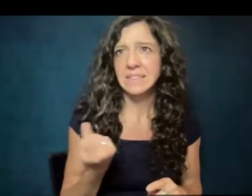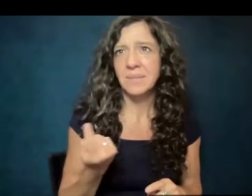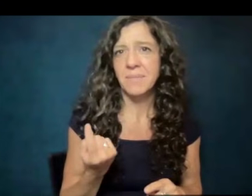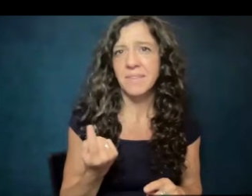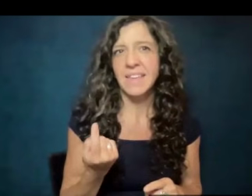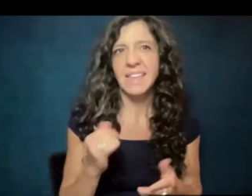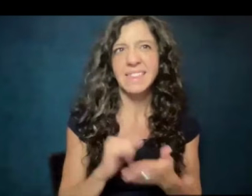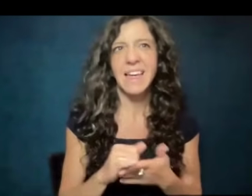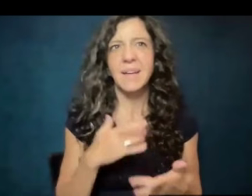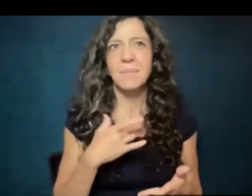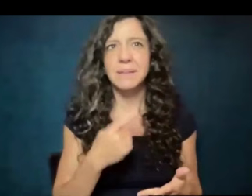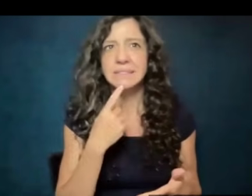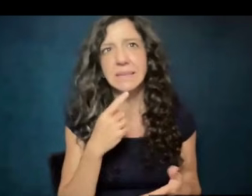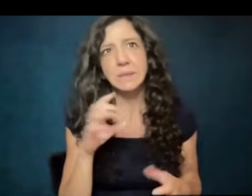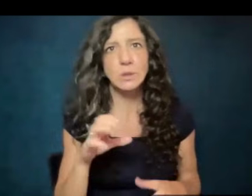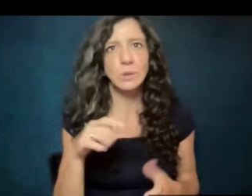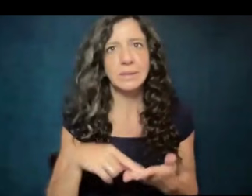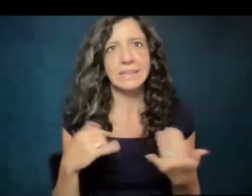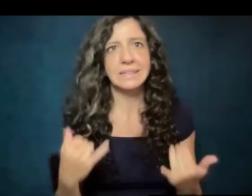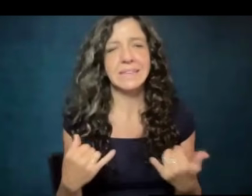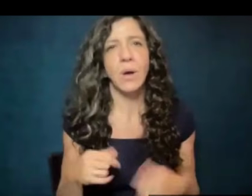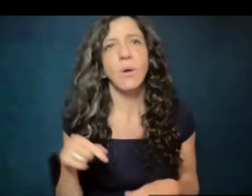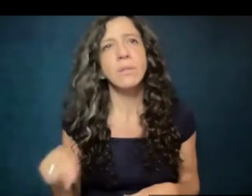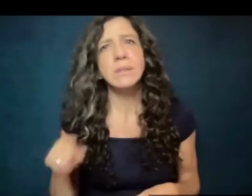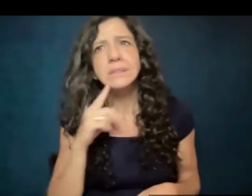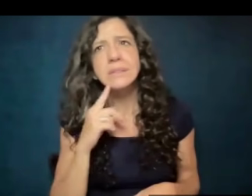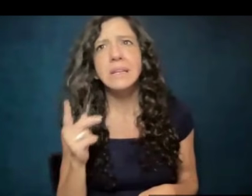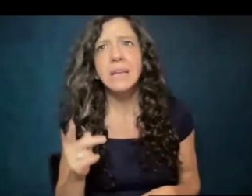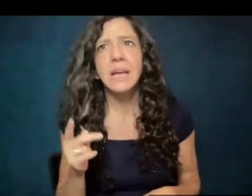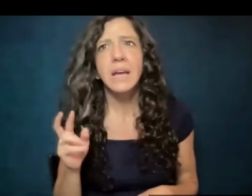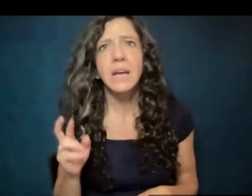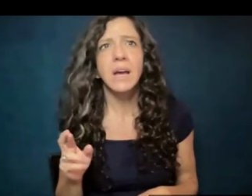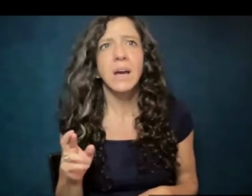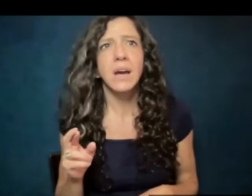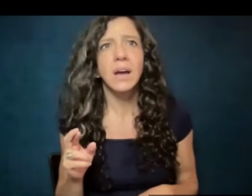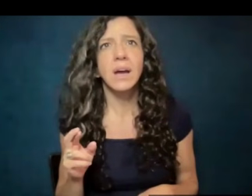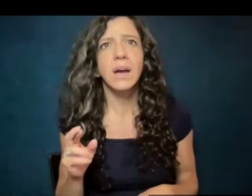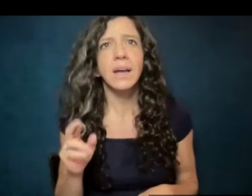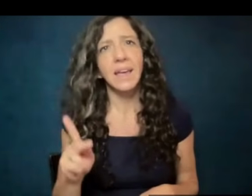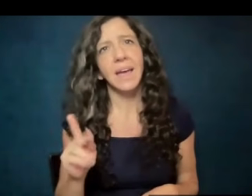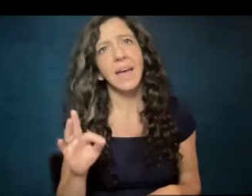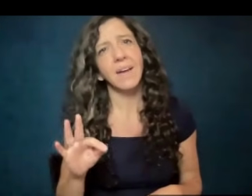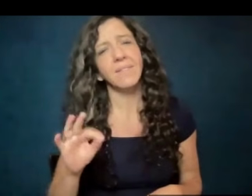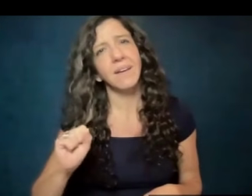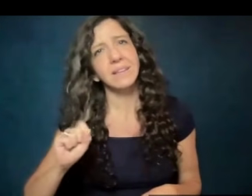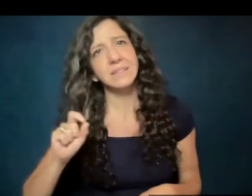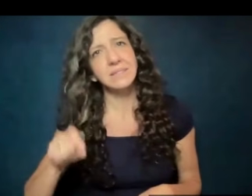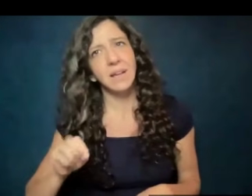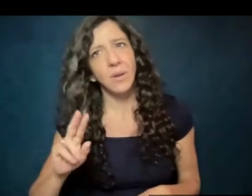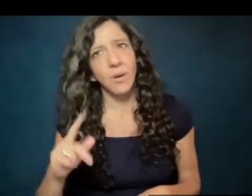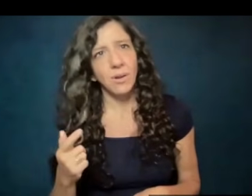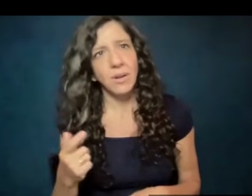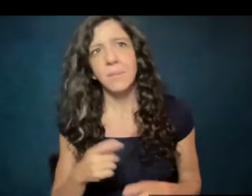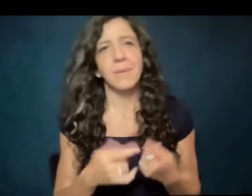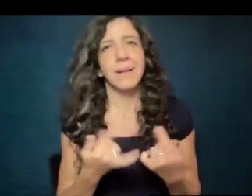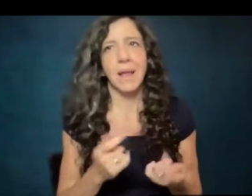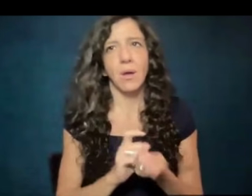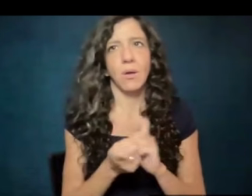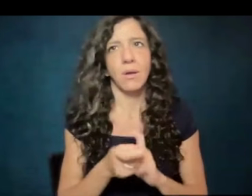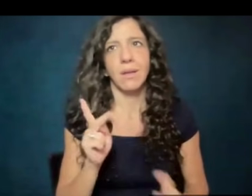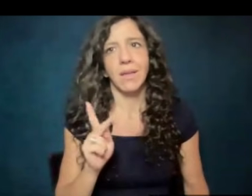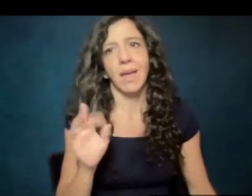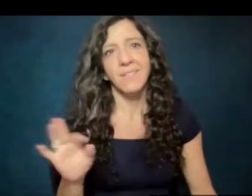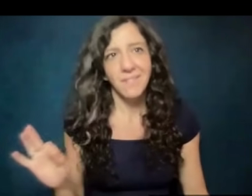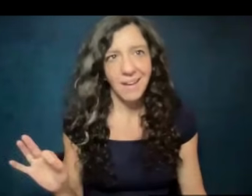It's kff.org, which used to stand for Kaiser Family Foundation, but they've changed their name to just KFF. That's